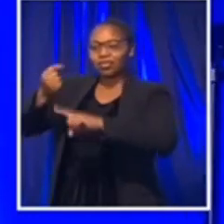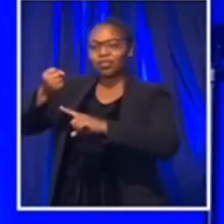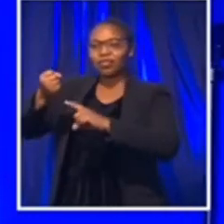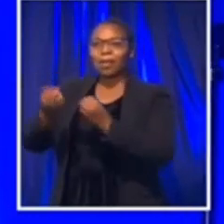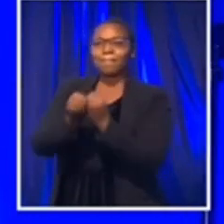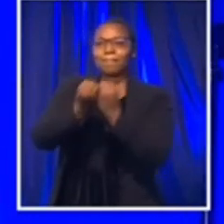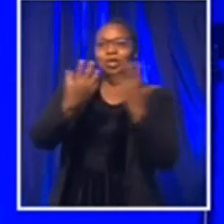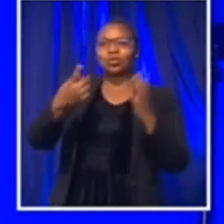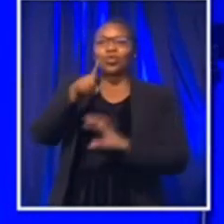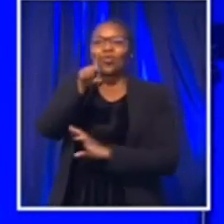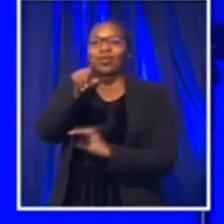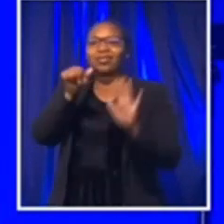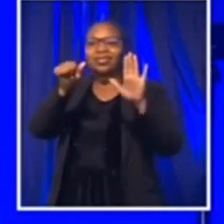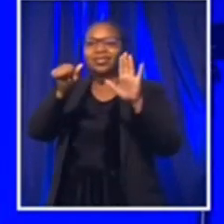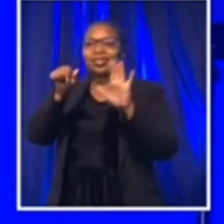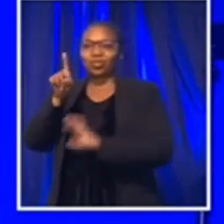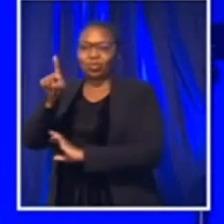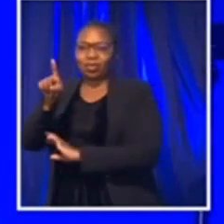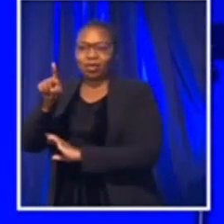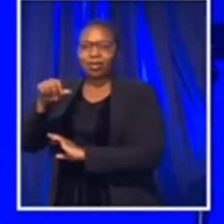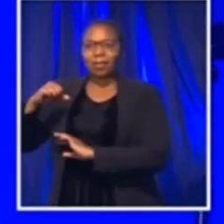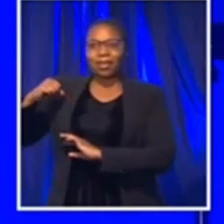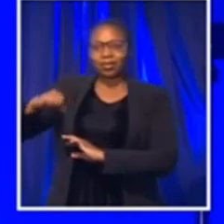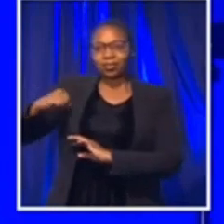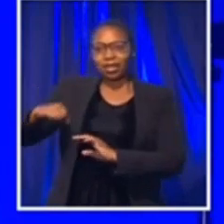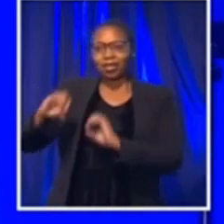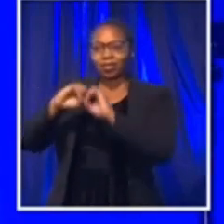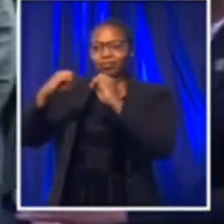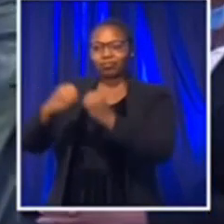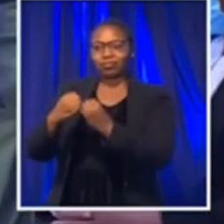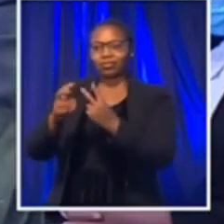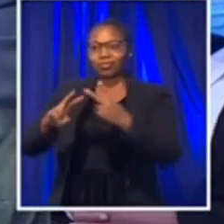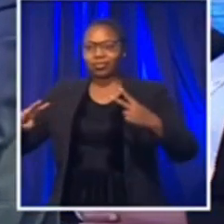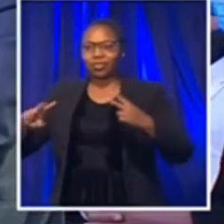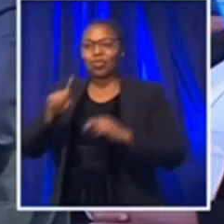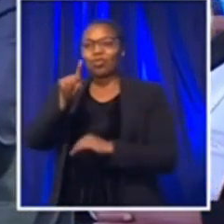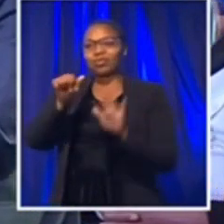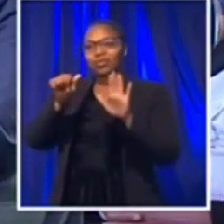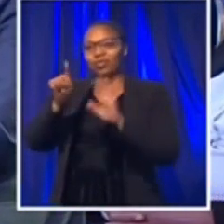of 161 municipalities.